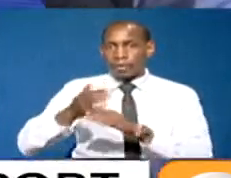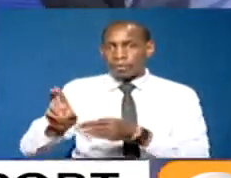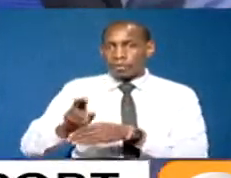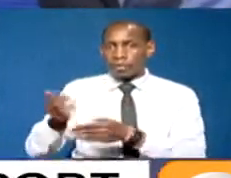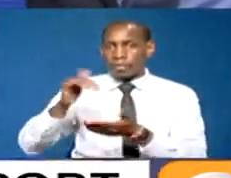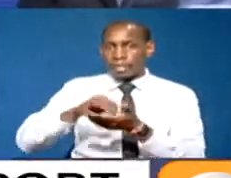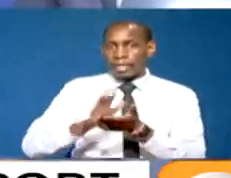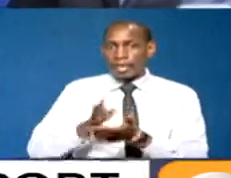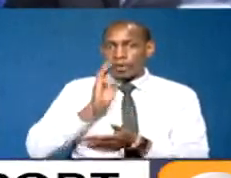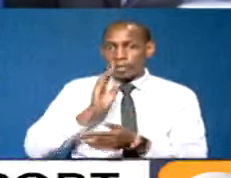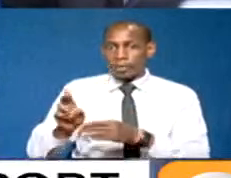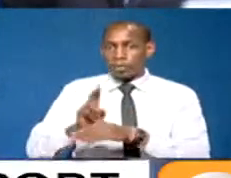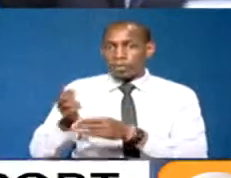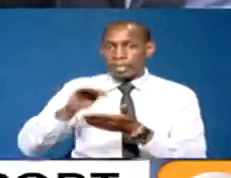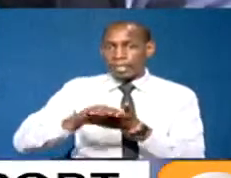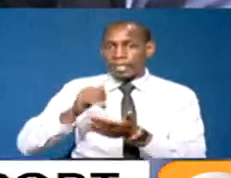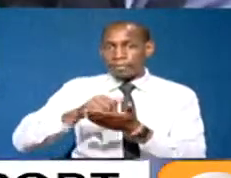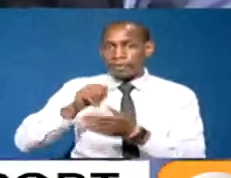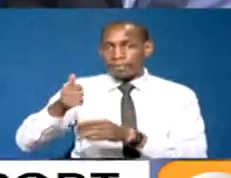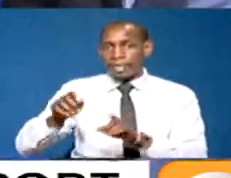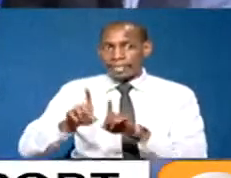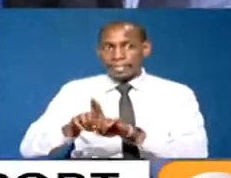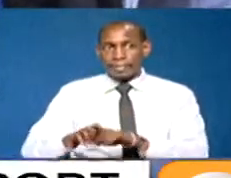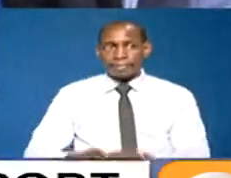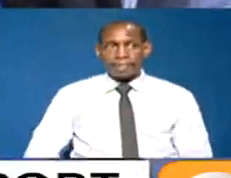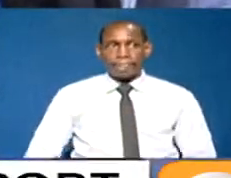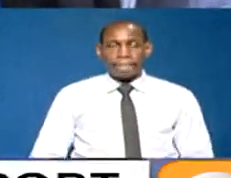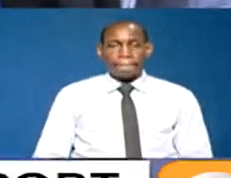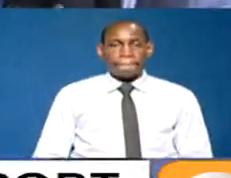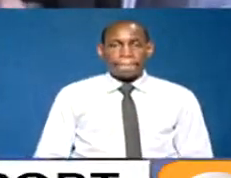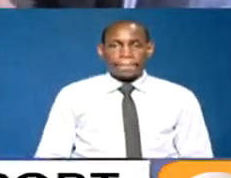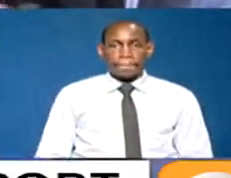water recycling, among others as well.